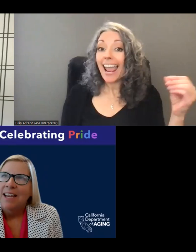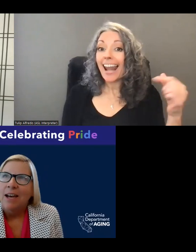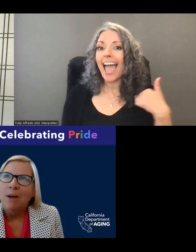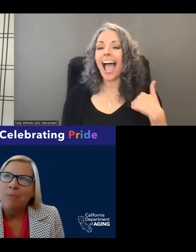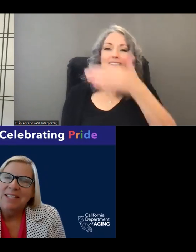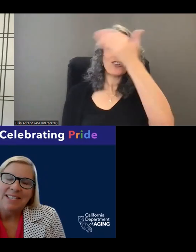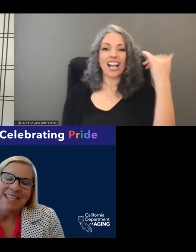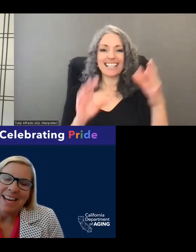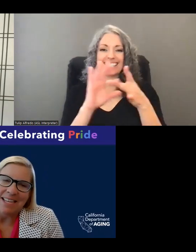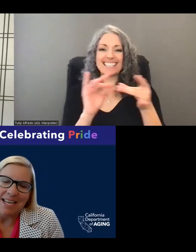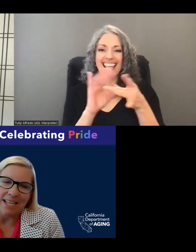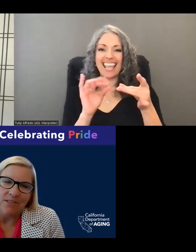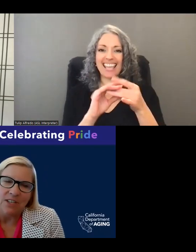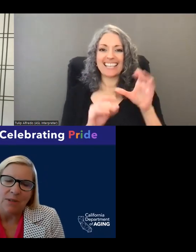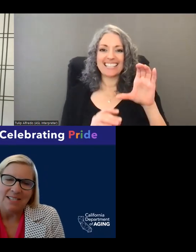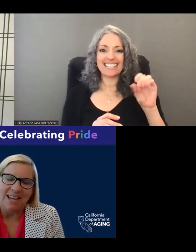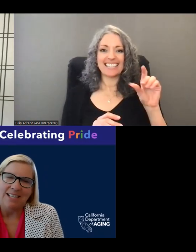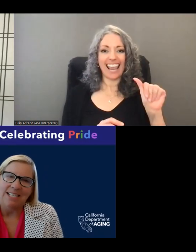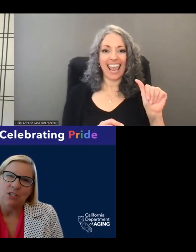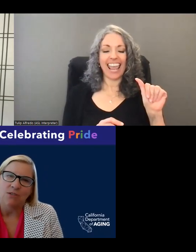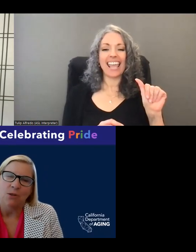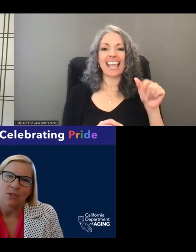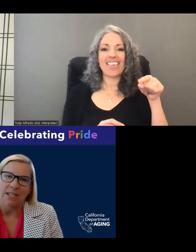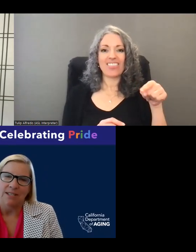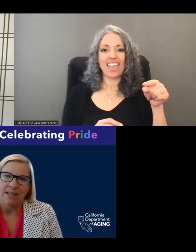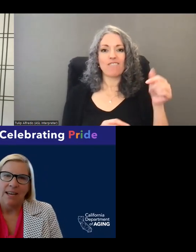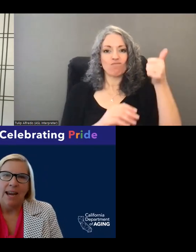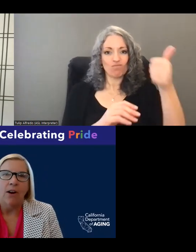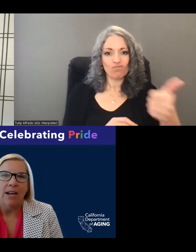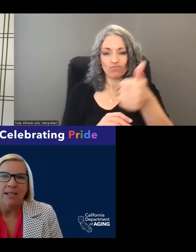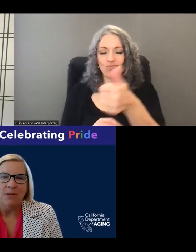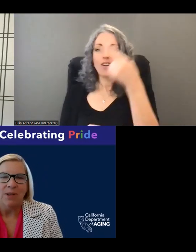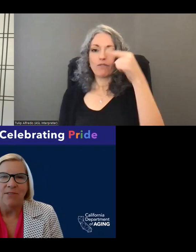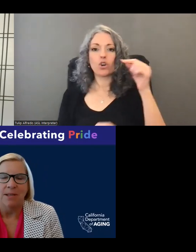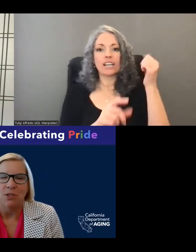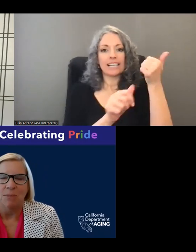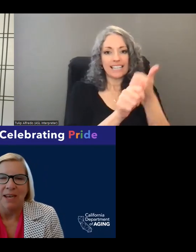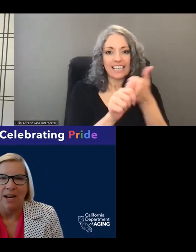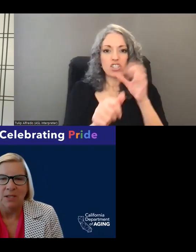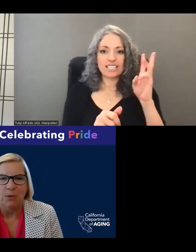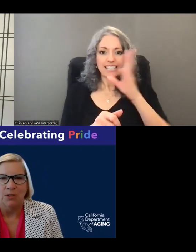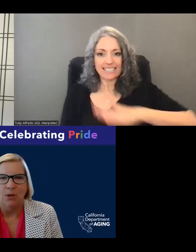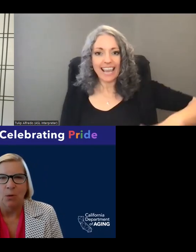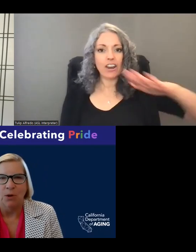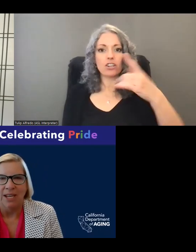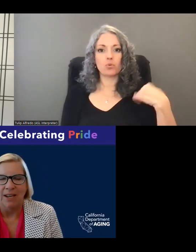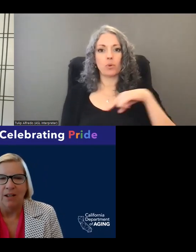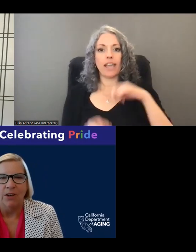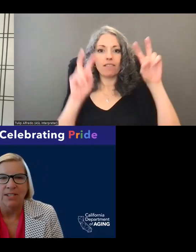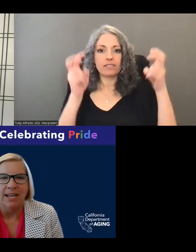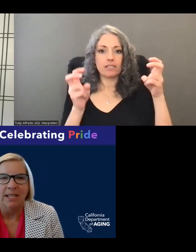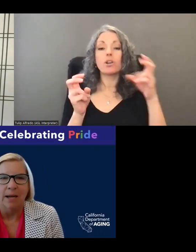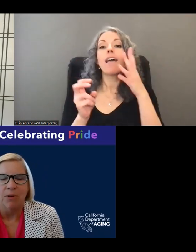that CDA executives have been assigned to each of those 6 areas, and we have subject matter experts that are